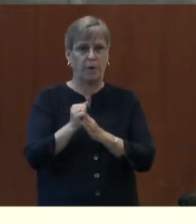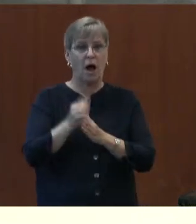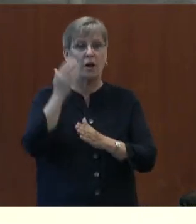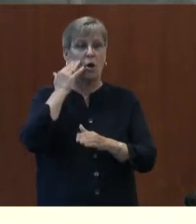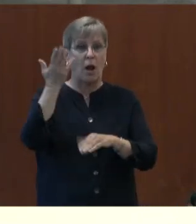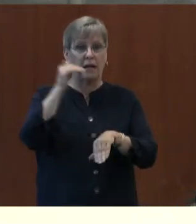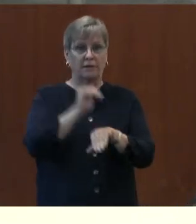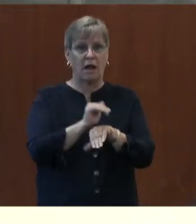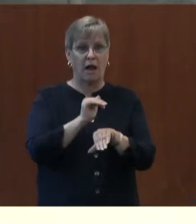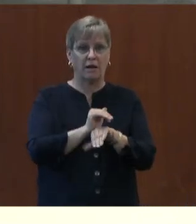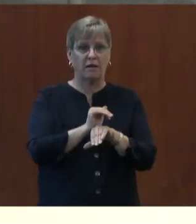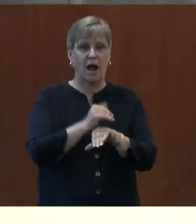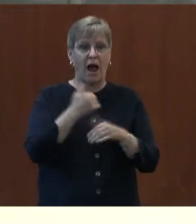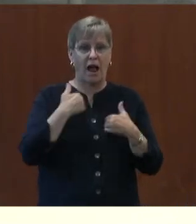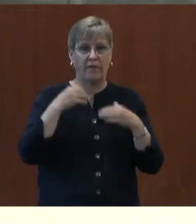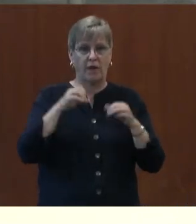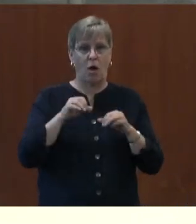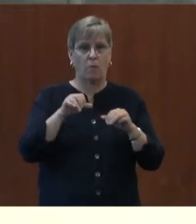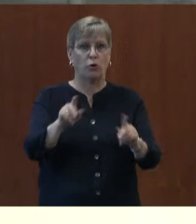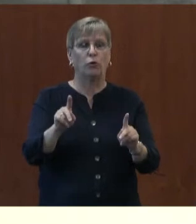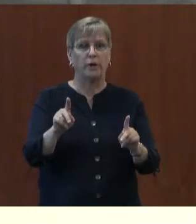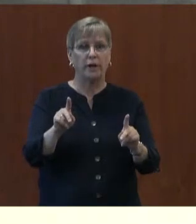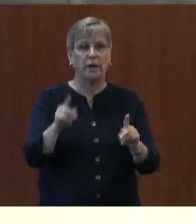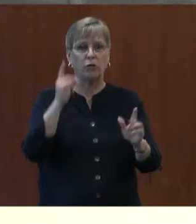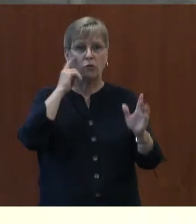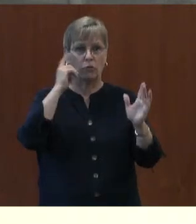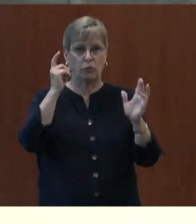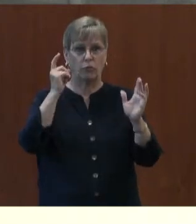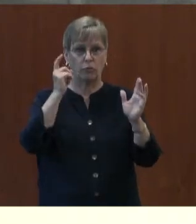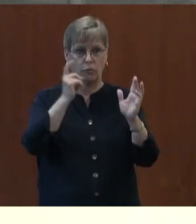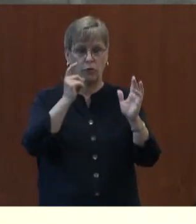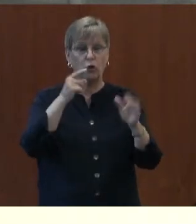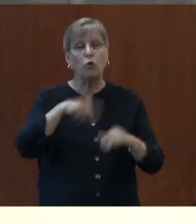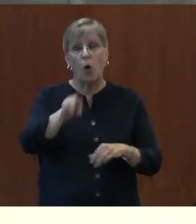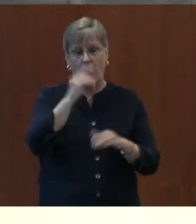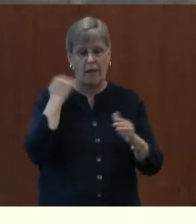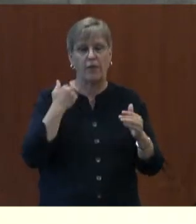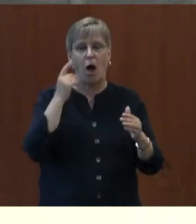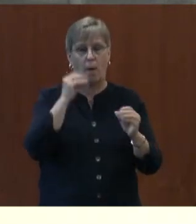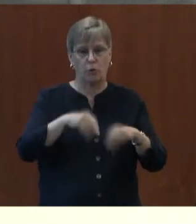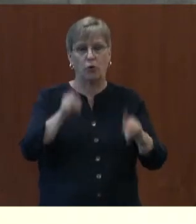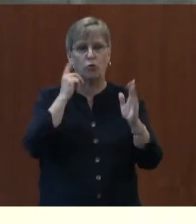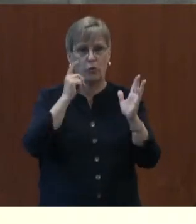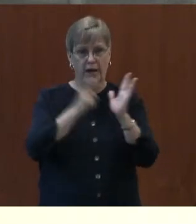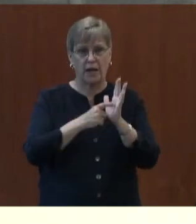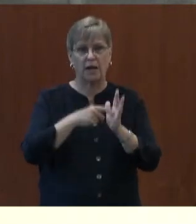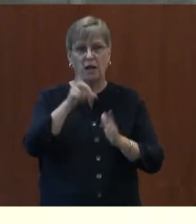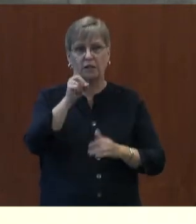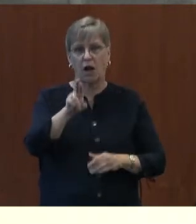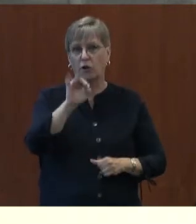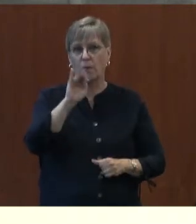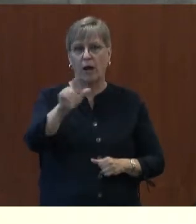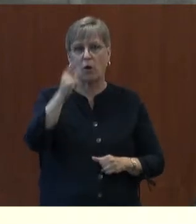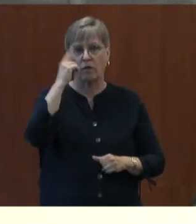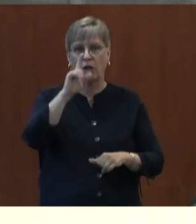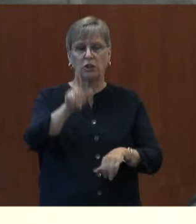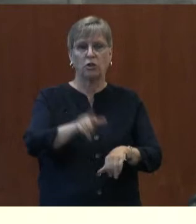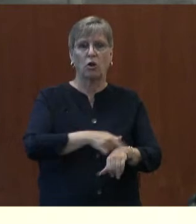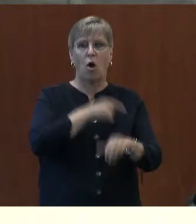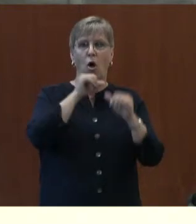night had an opportunity to recognize him for his long-standing career, I